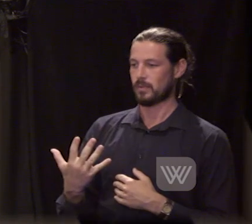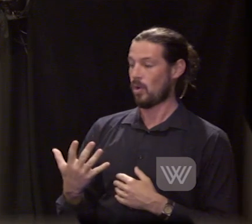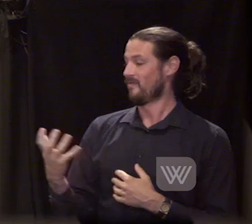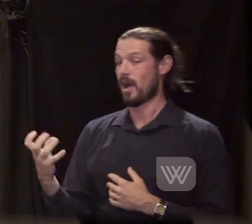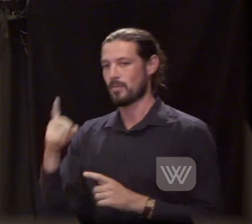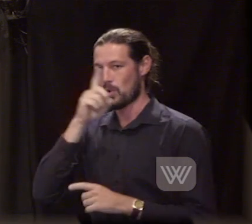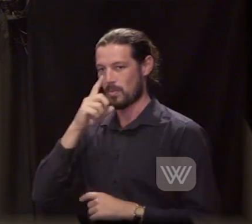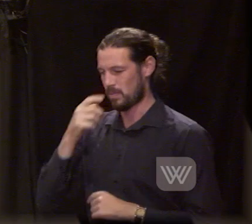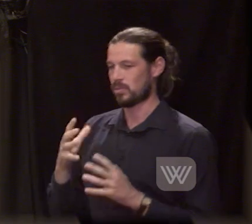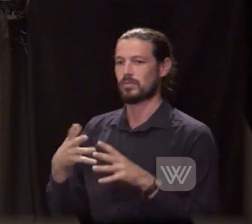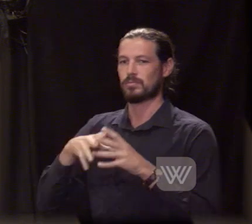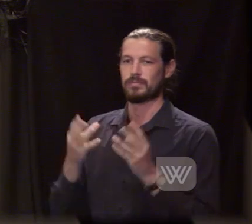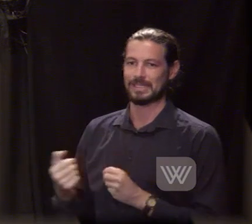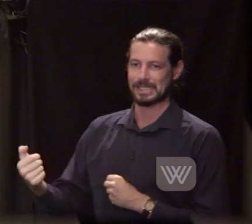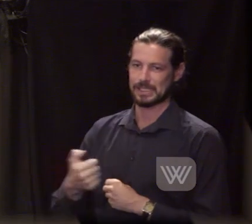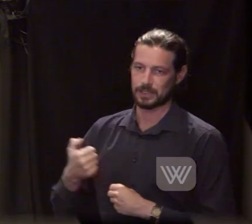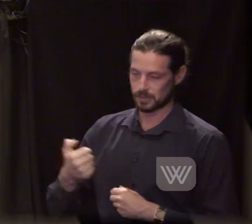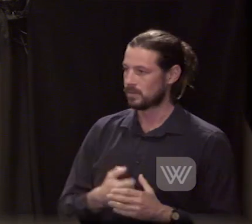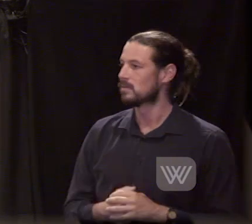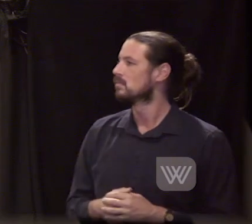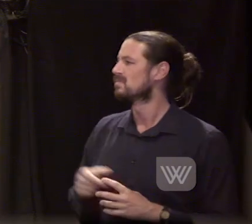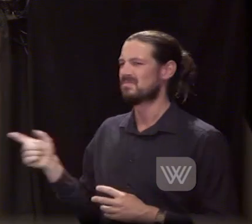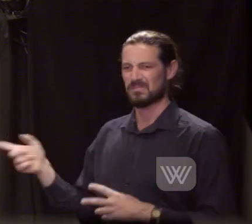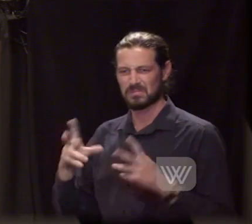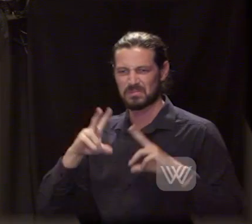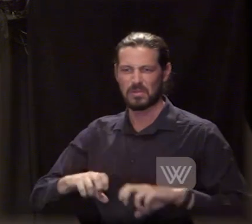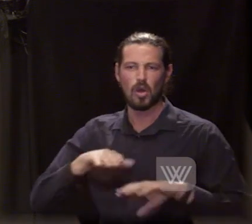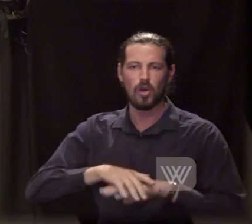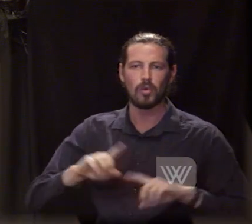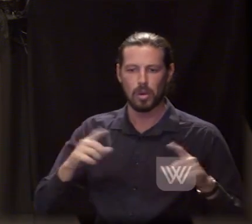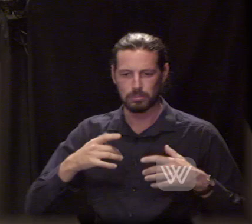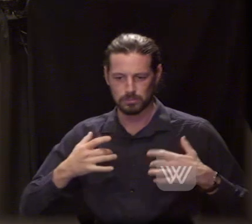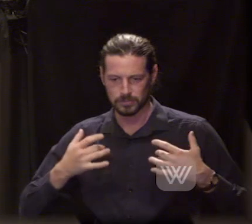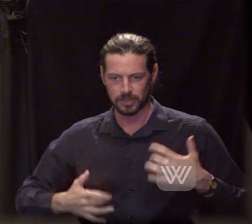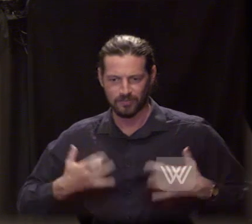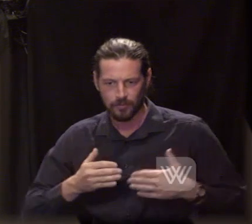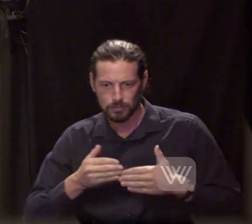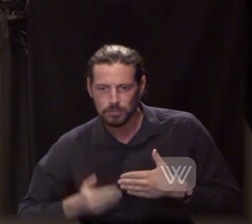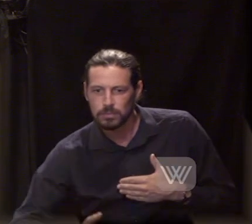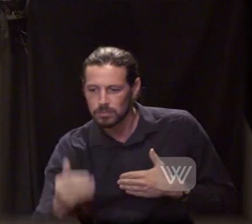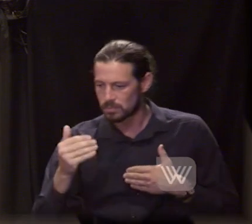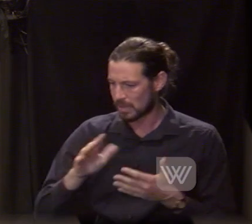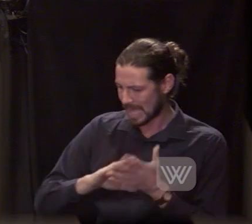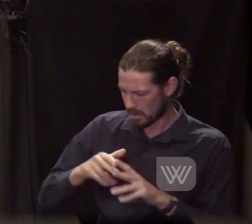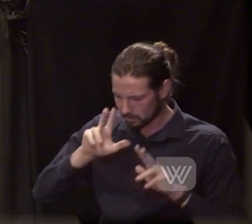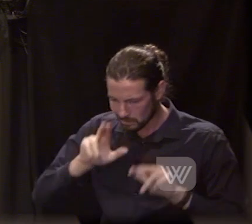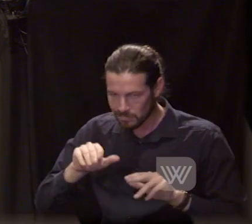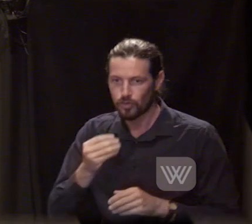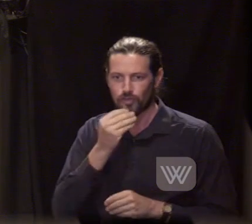her research at that point was into long-duration survival, the monitoring of the health of the crew, food and